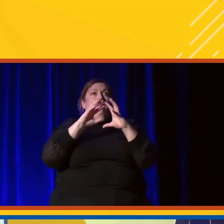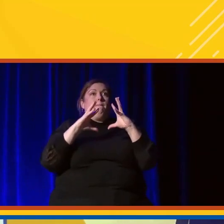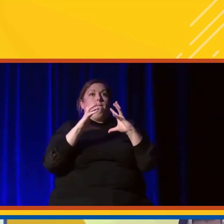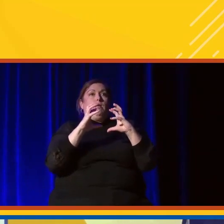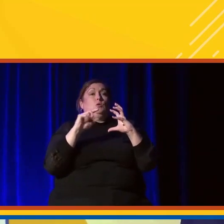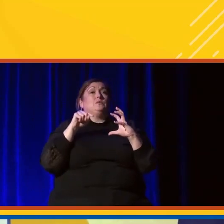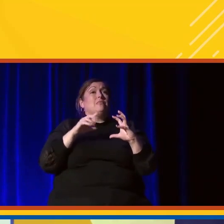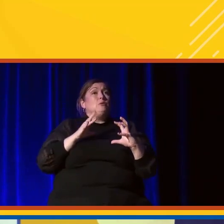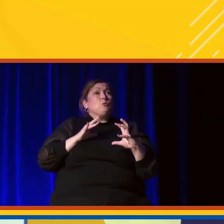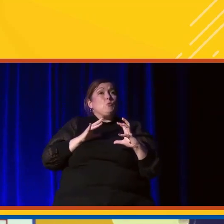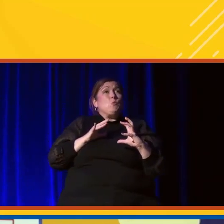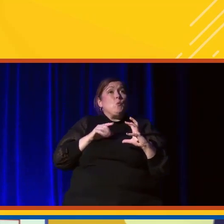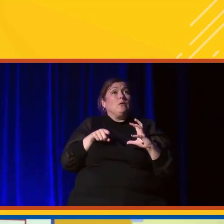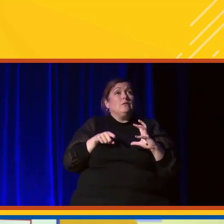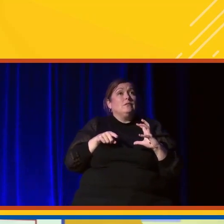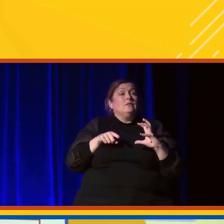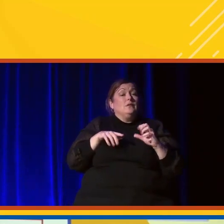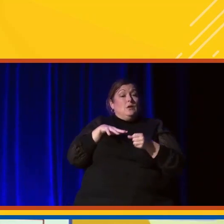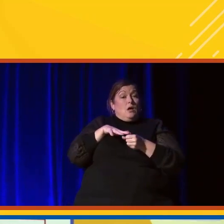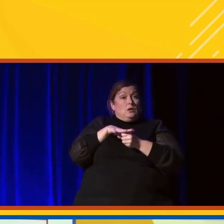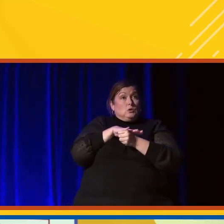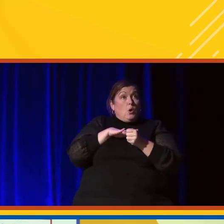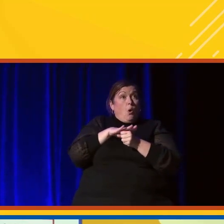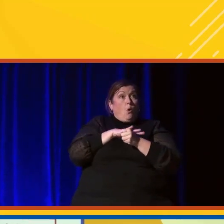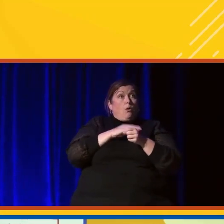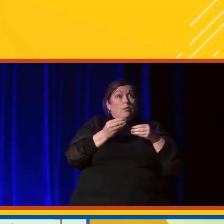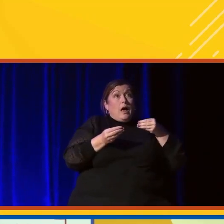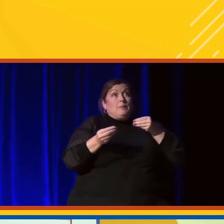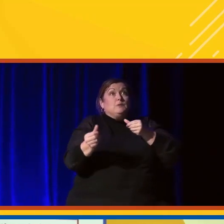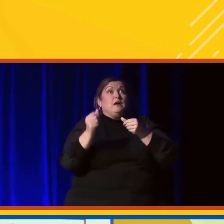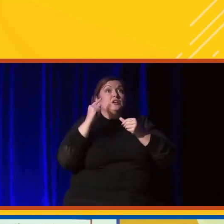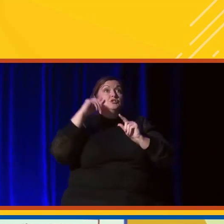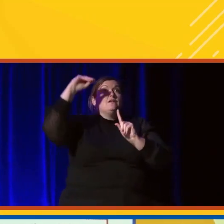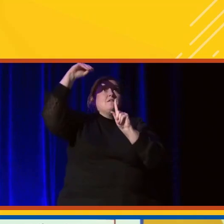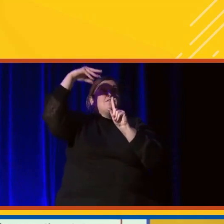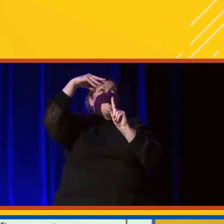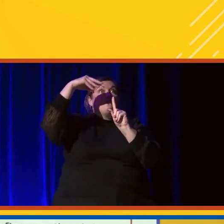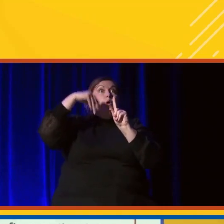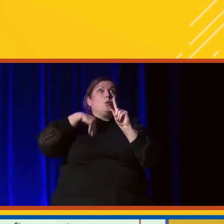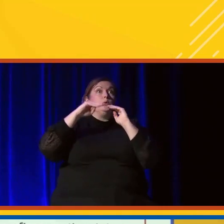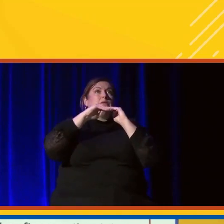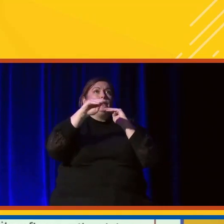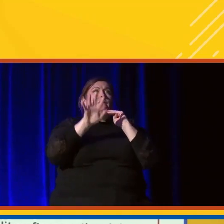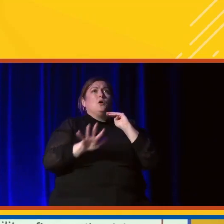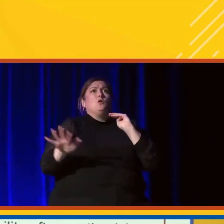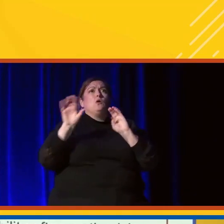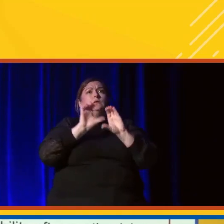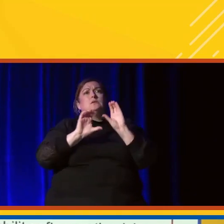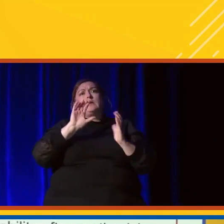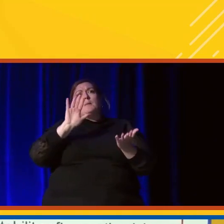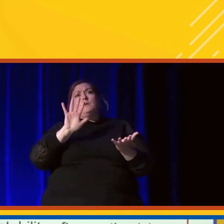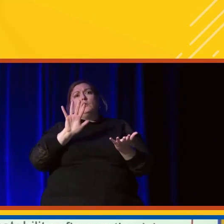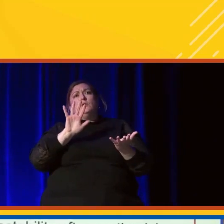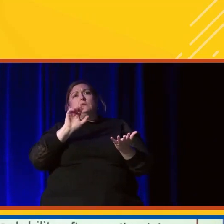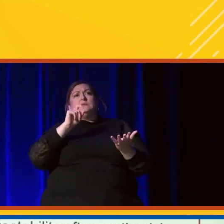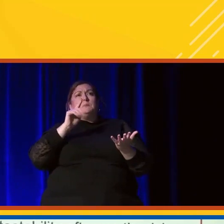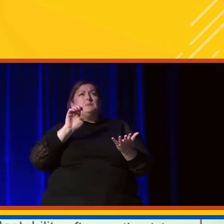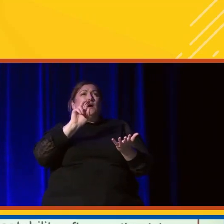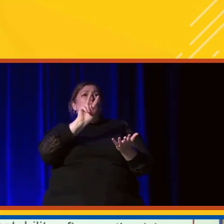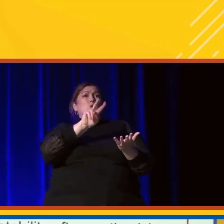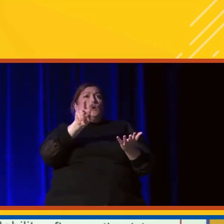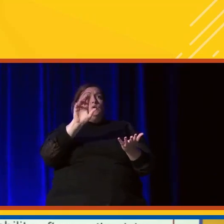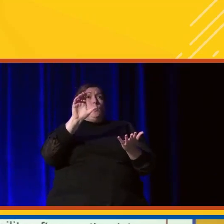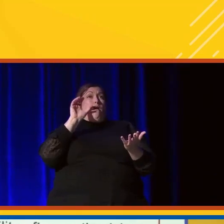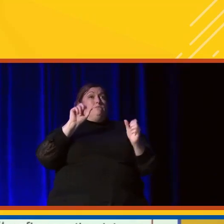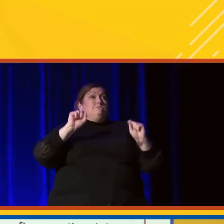really cool because we have done a local optimization of photostability across a chemical space of about 2,200 possible molecules,